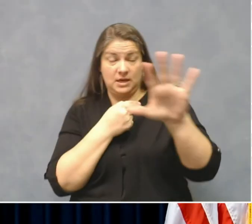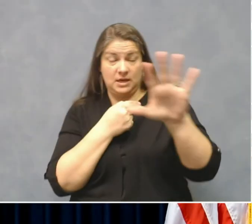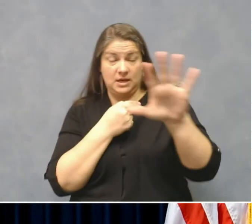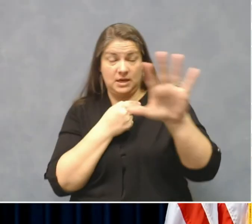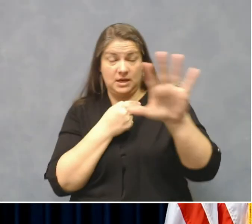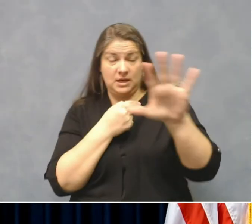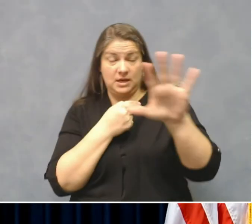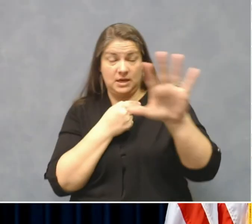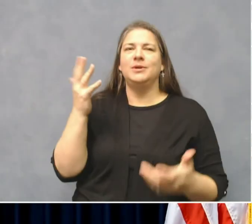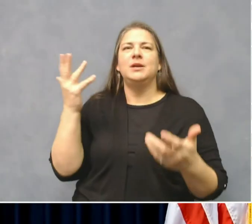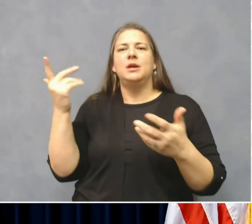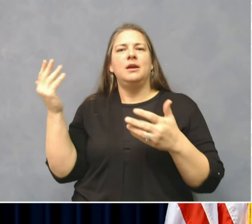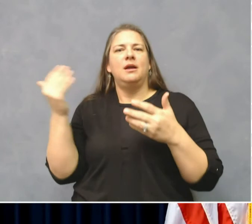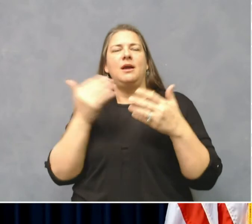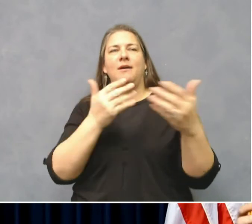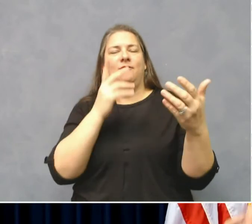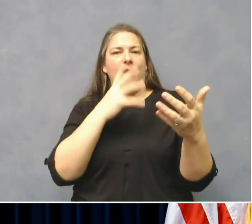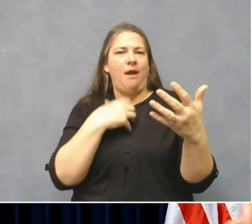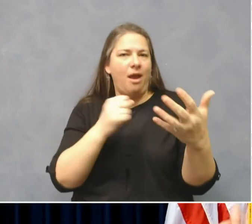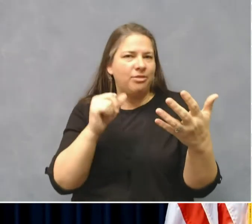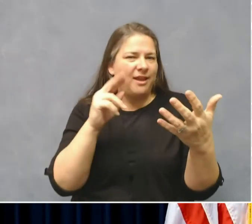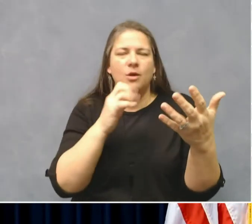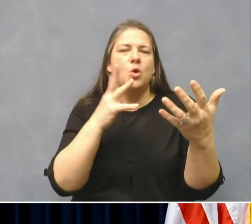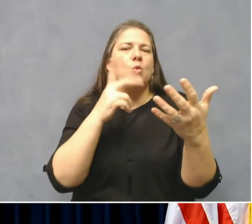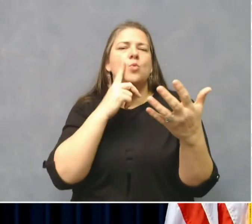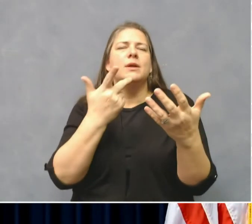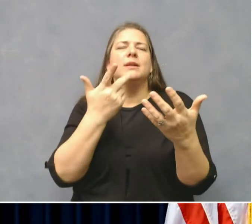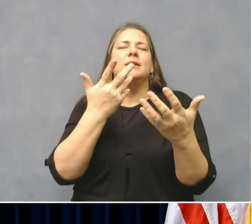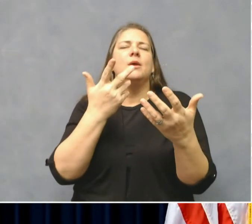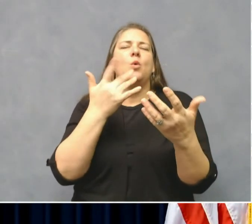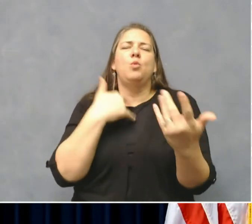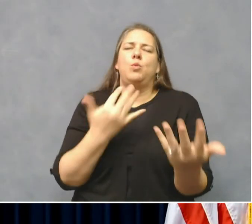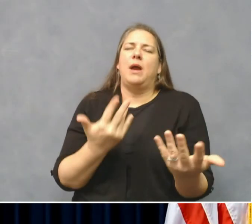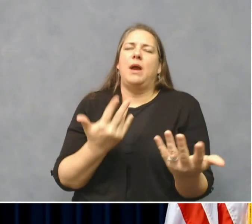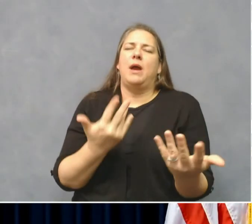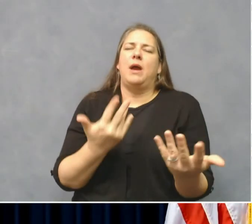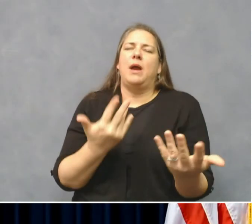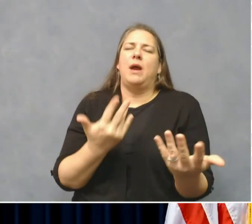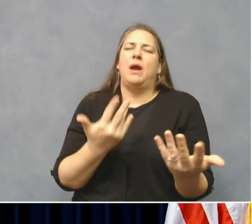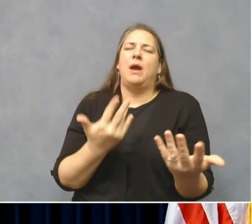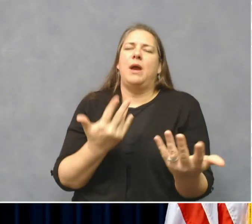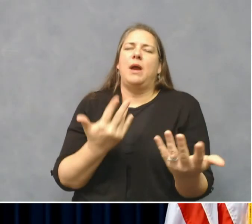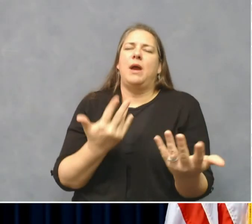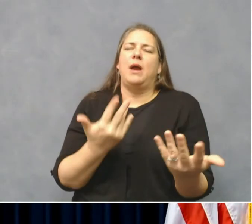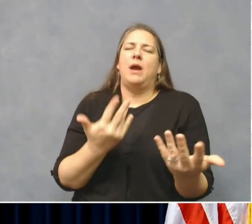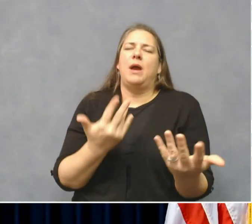government, for more general population vaccination.